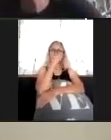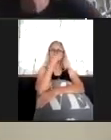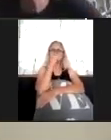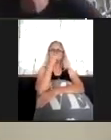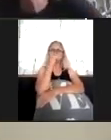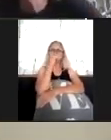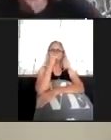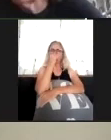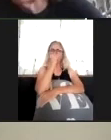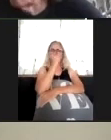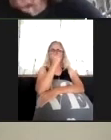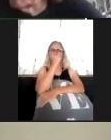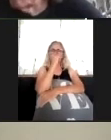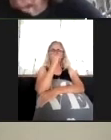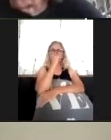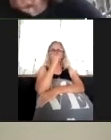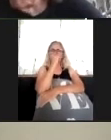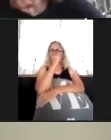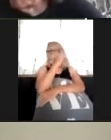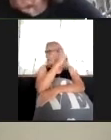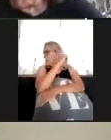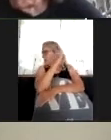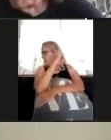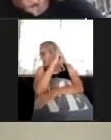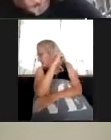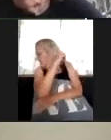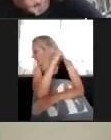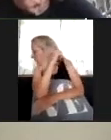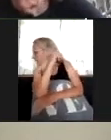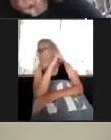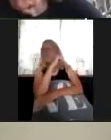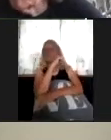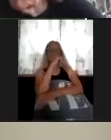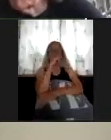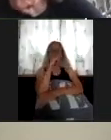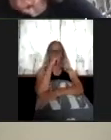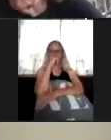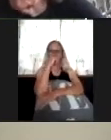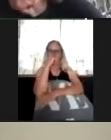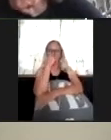my identity. I am just like my daddy.